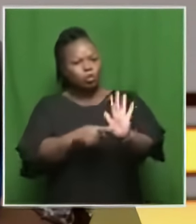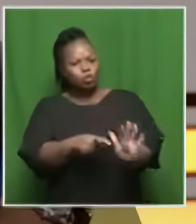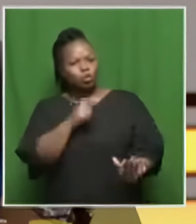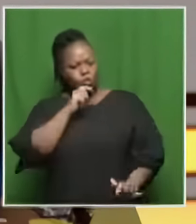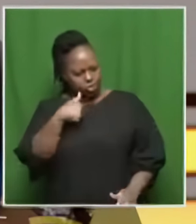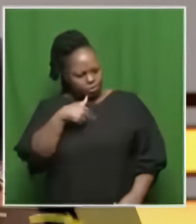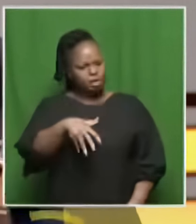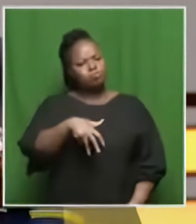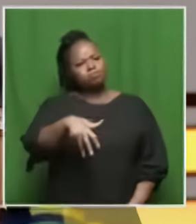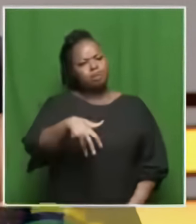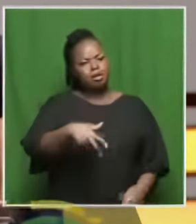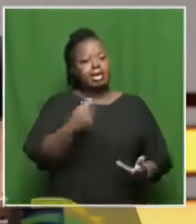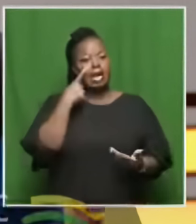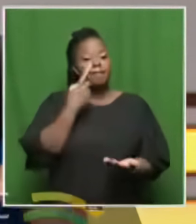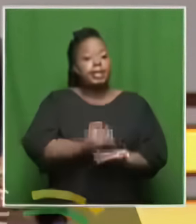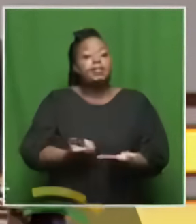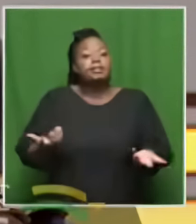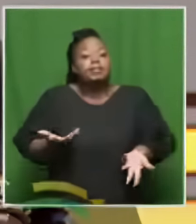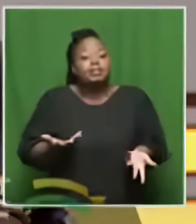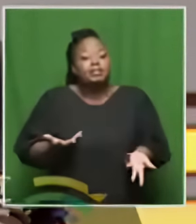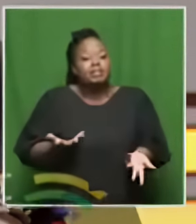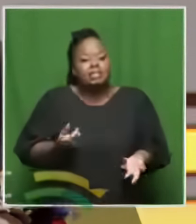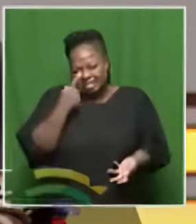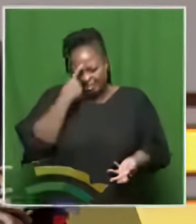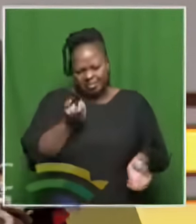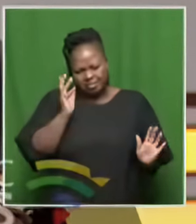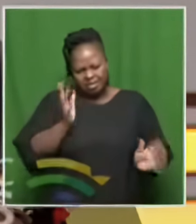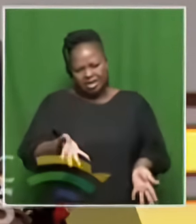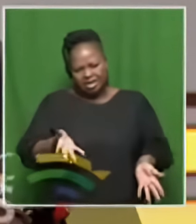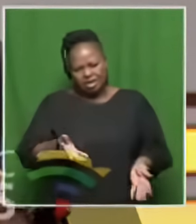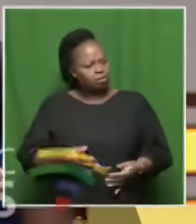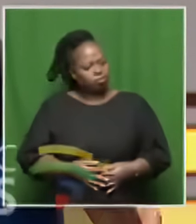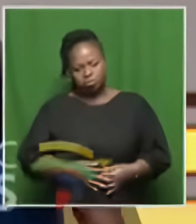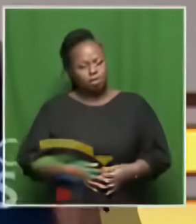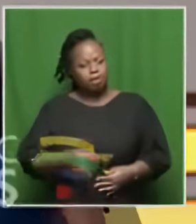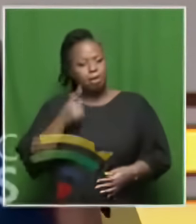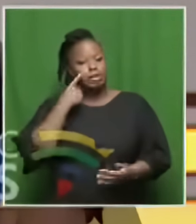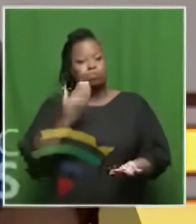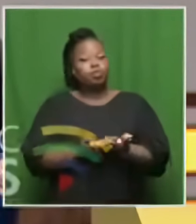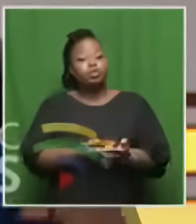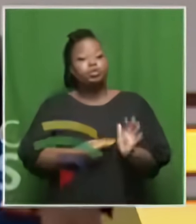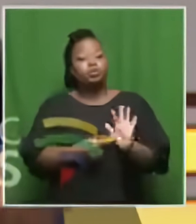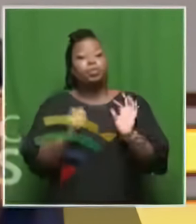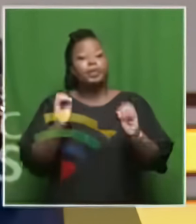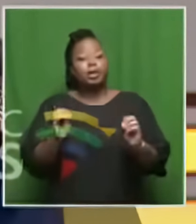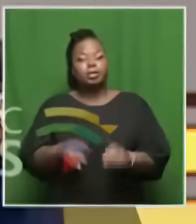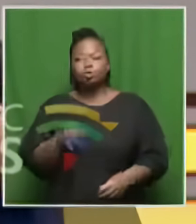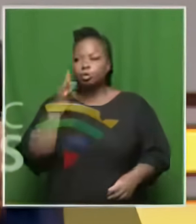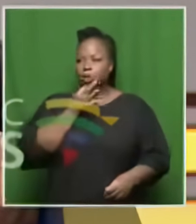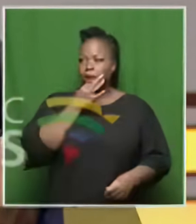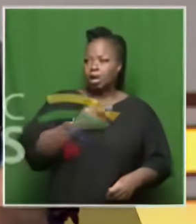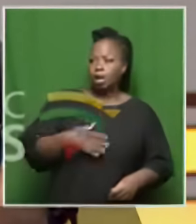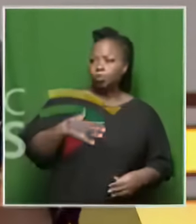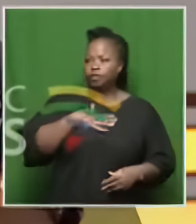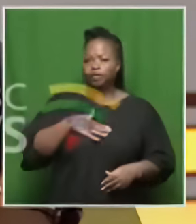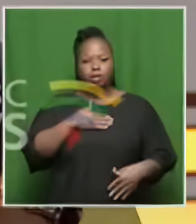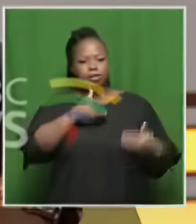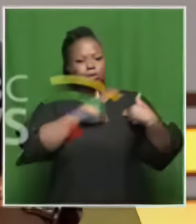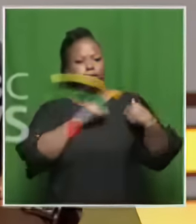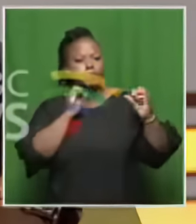that I'm pregnant. So I can't just take your word for it. They must prove they have not produced anything except say we're